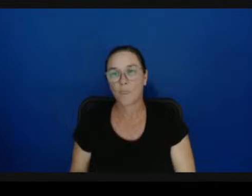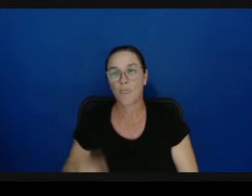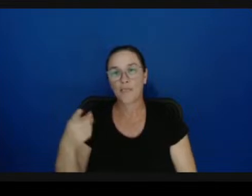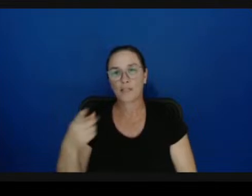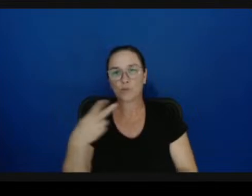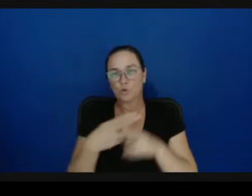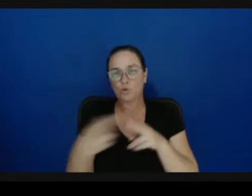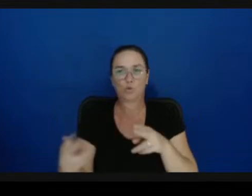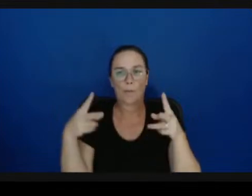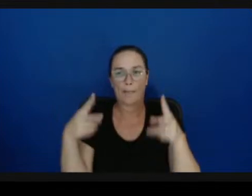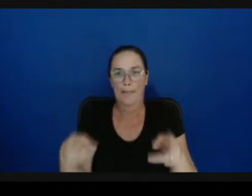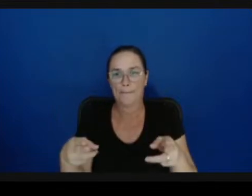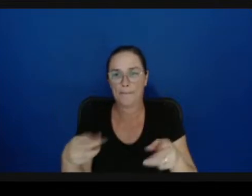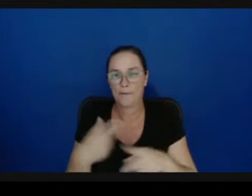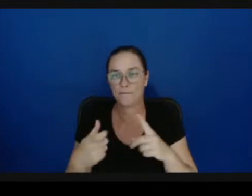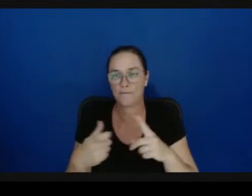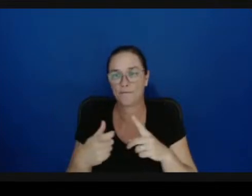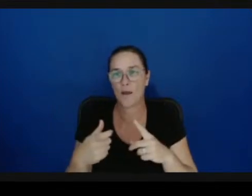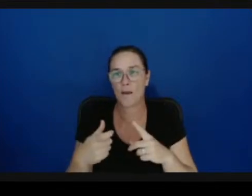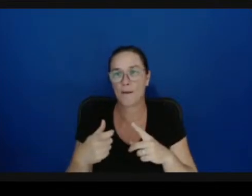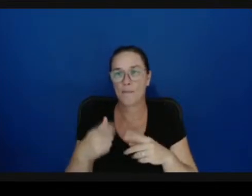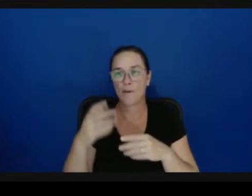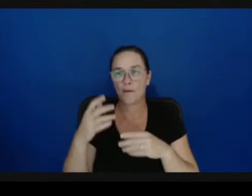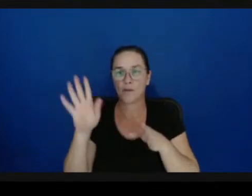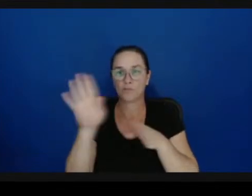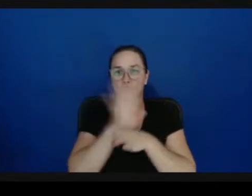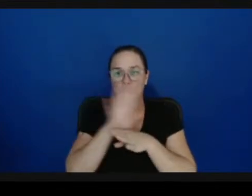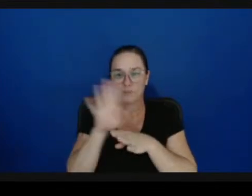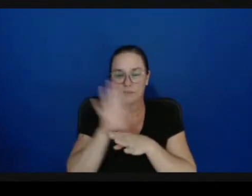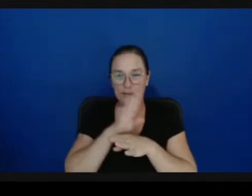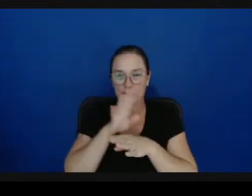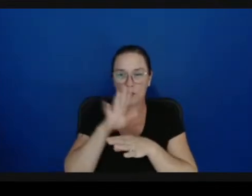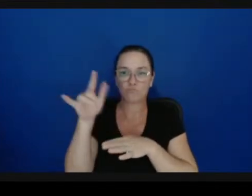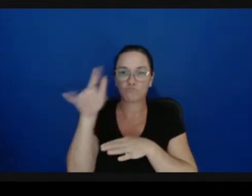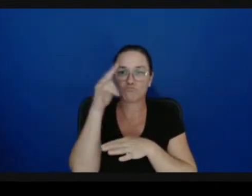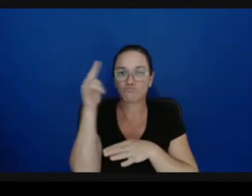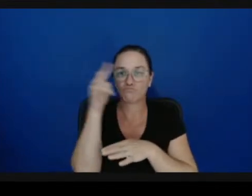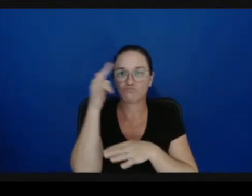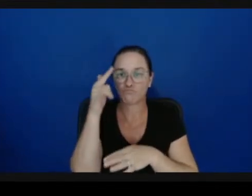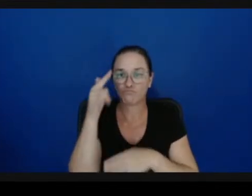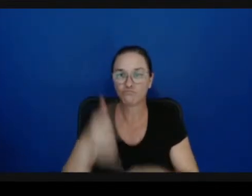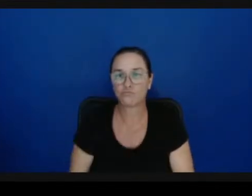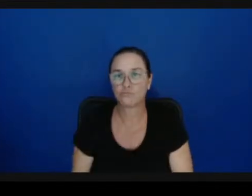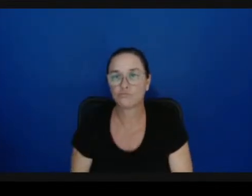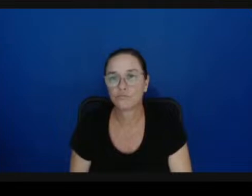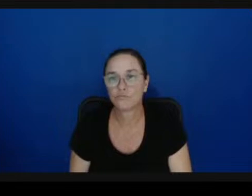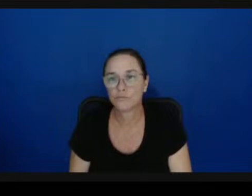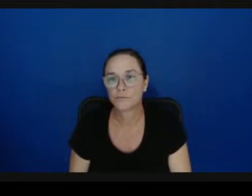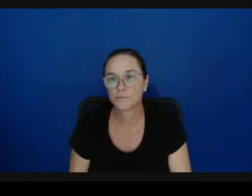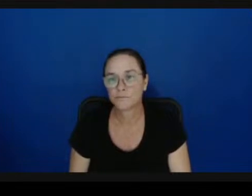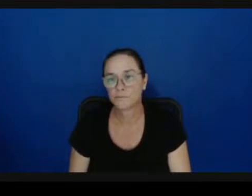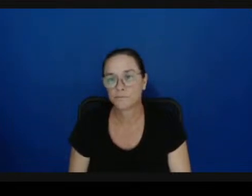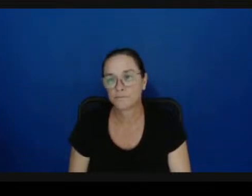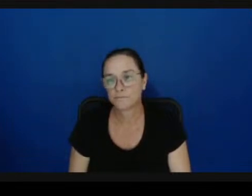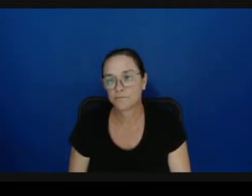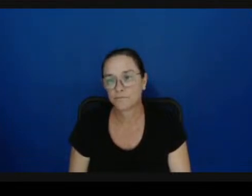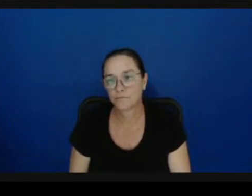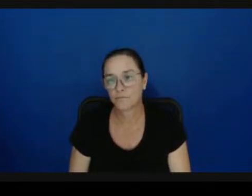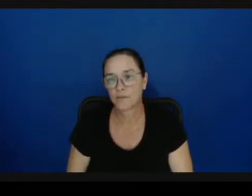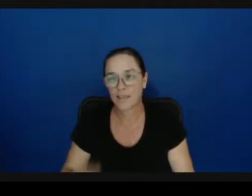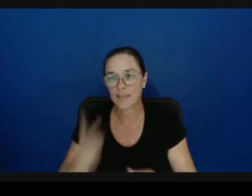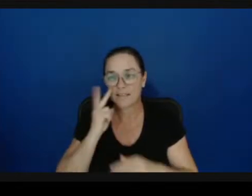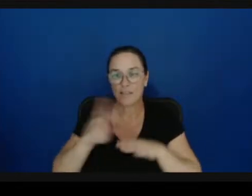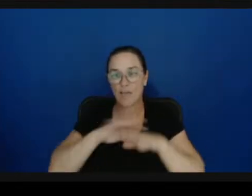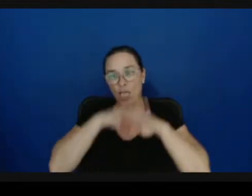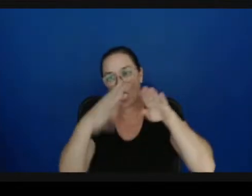short clip from a commercial flight. And you see a fissure, big flow of lava down